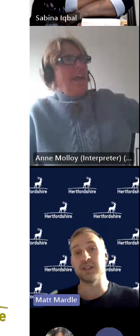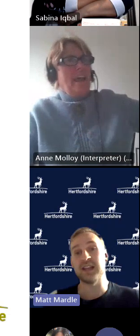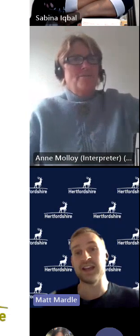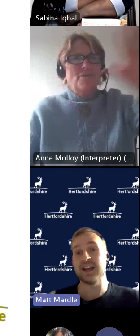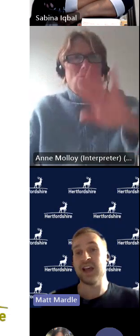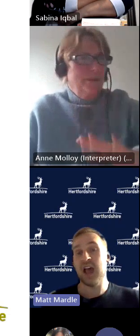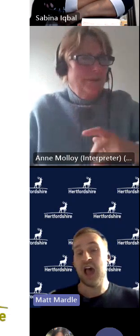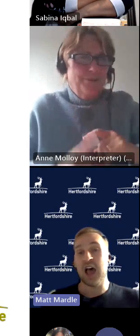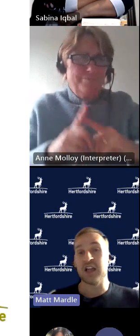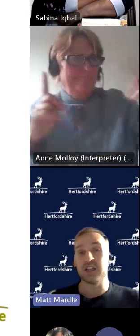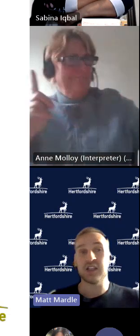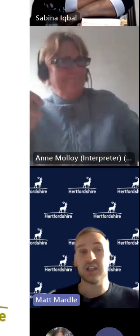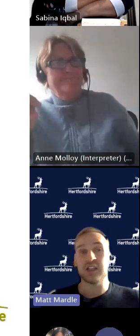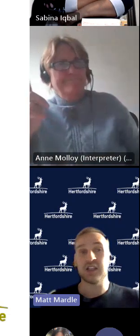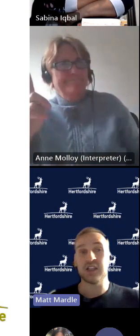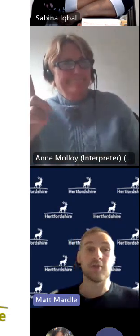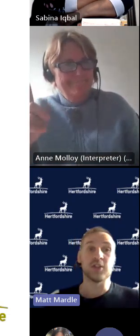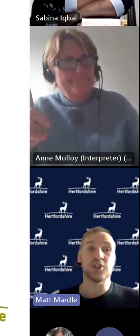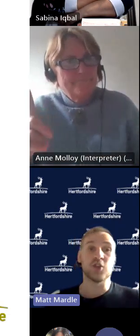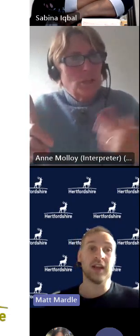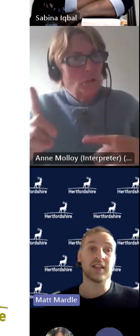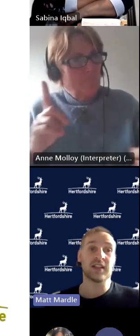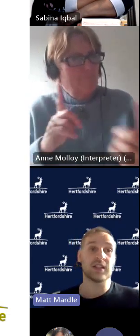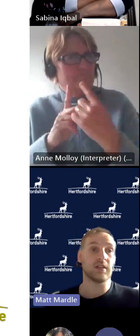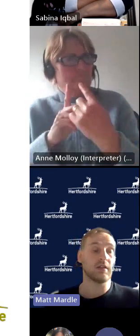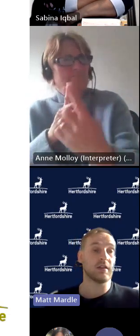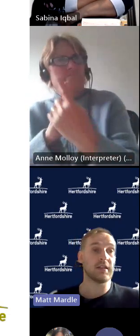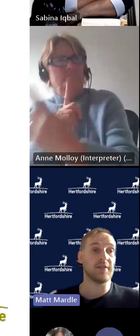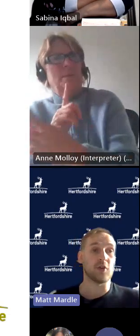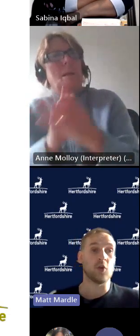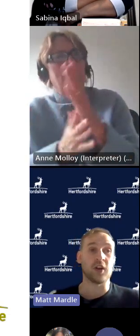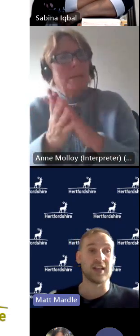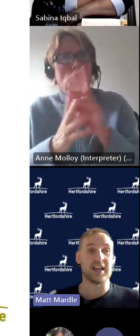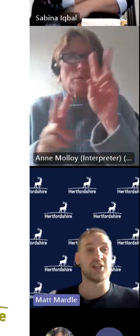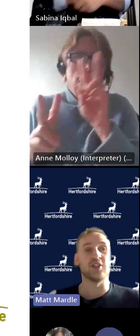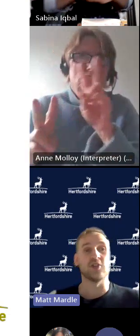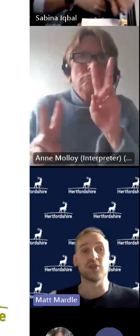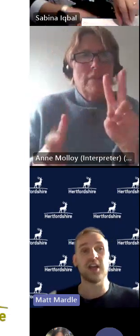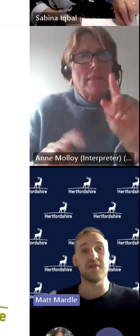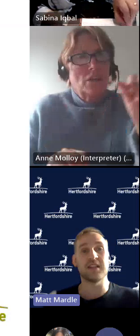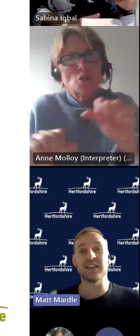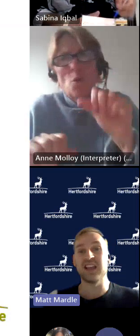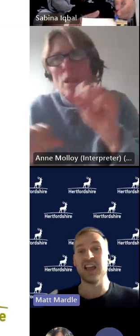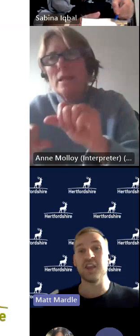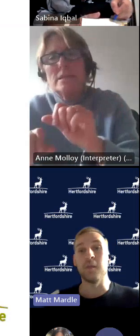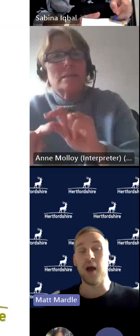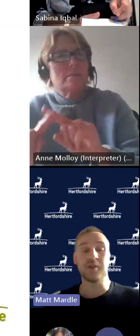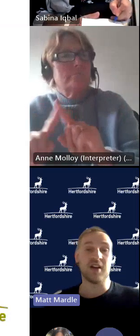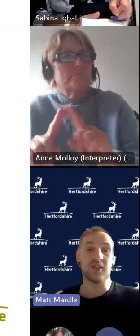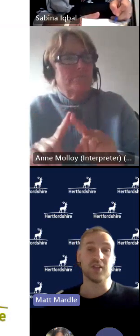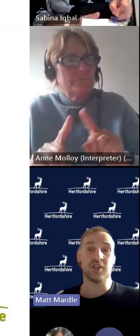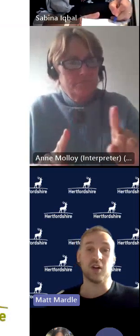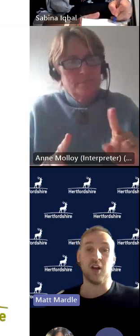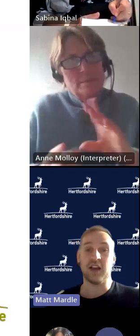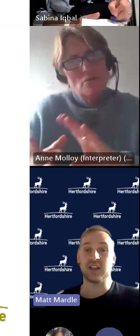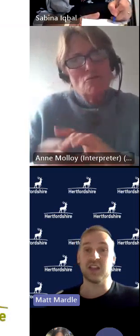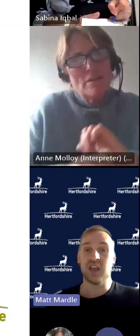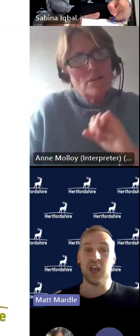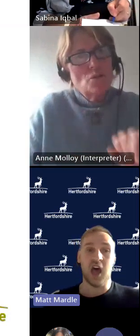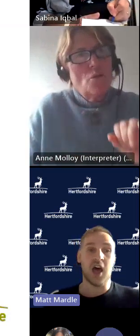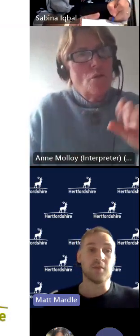of the county. And you can go through and shortlist different organisations or services that might be relevant to